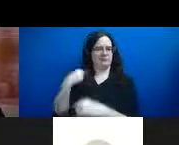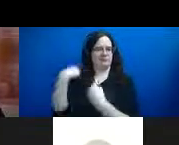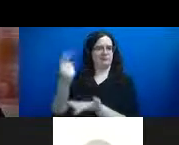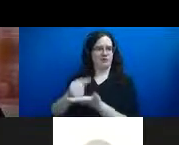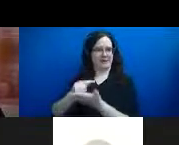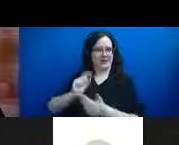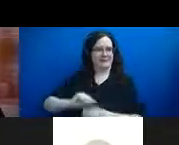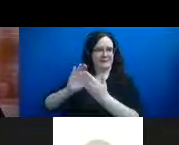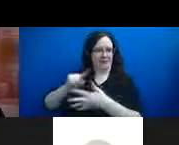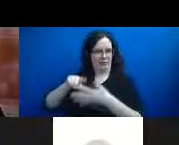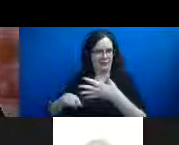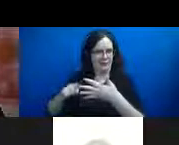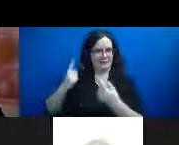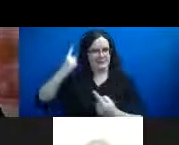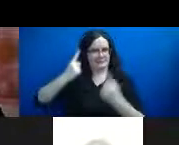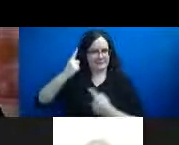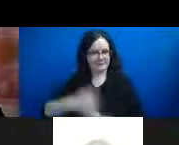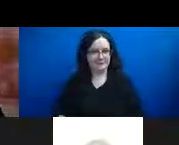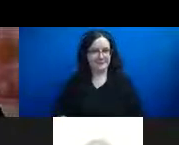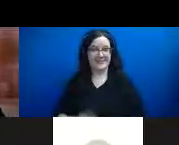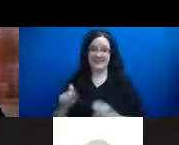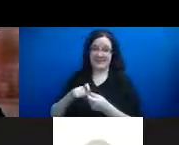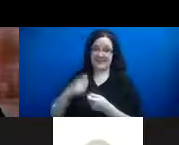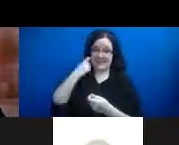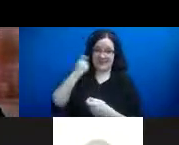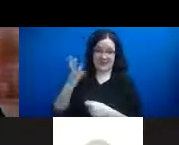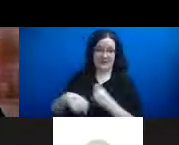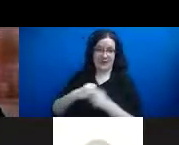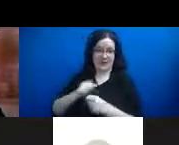treatment, particularly in the last years.